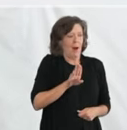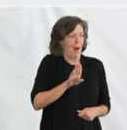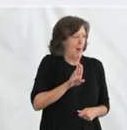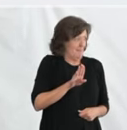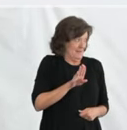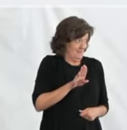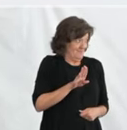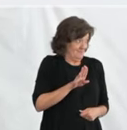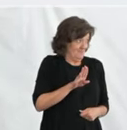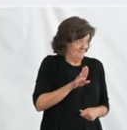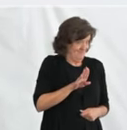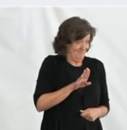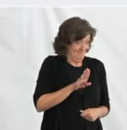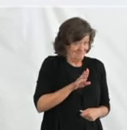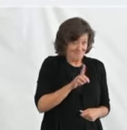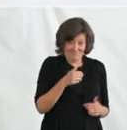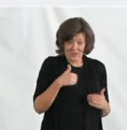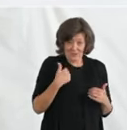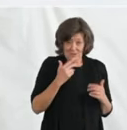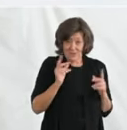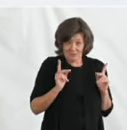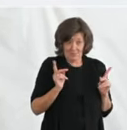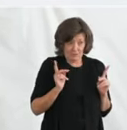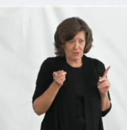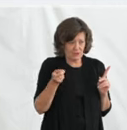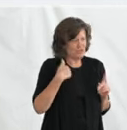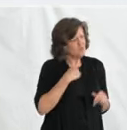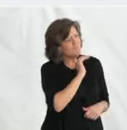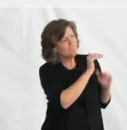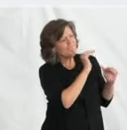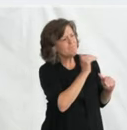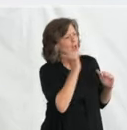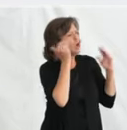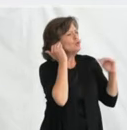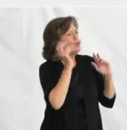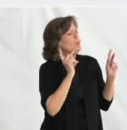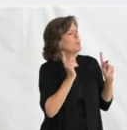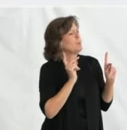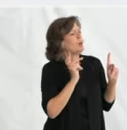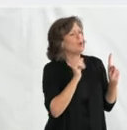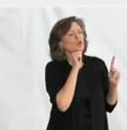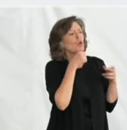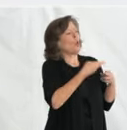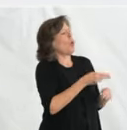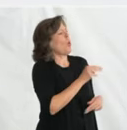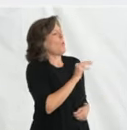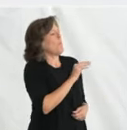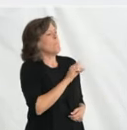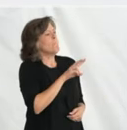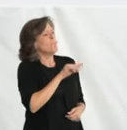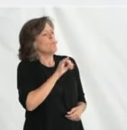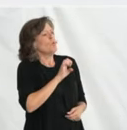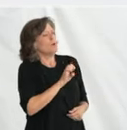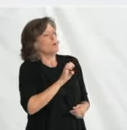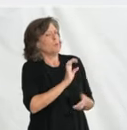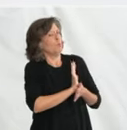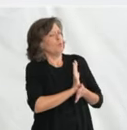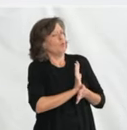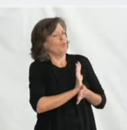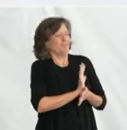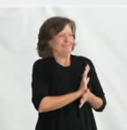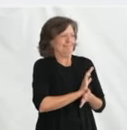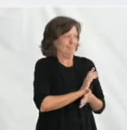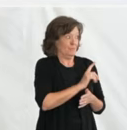Young people, if you ask your adult people about it, don't call it a movie. That will confuse them. Call it a